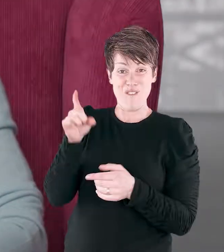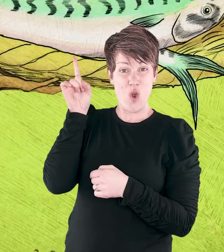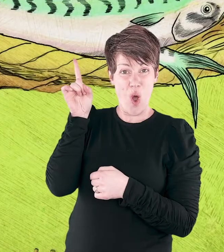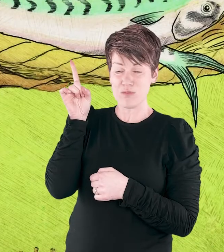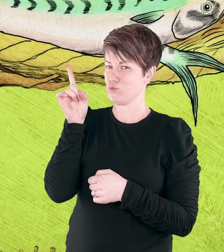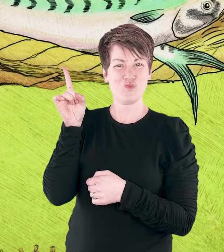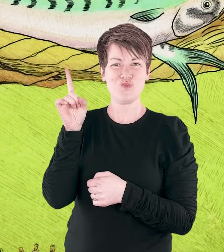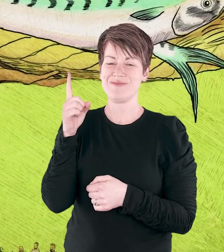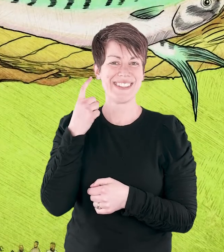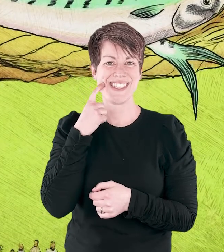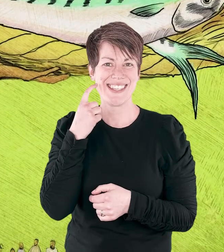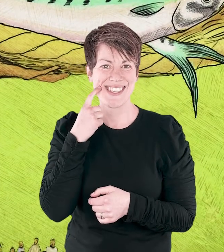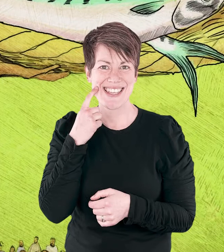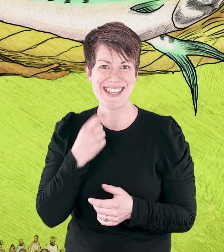that?